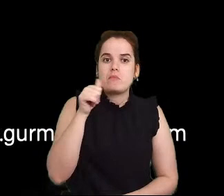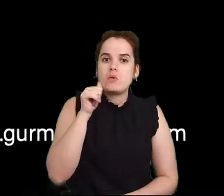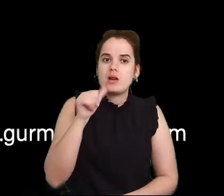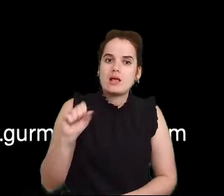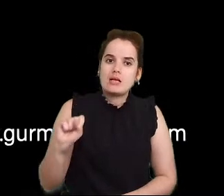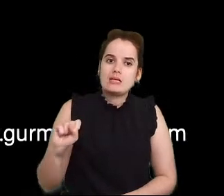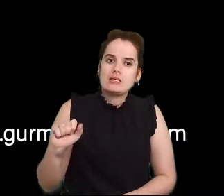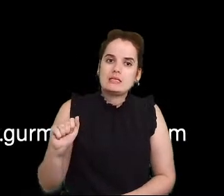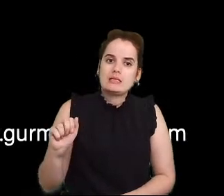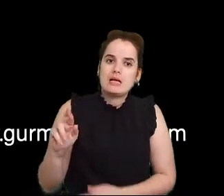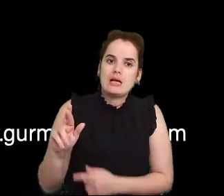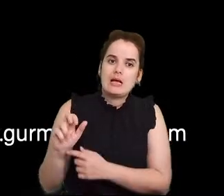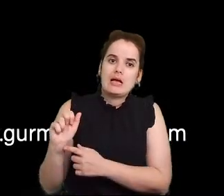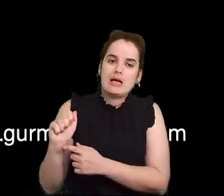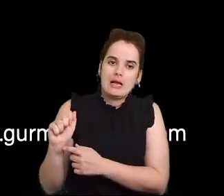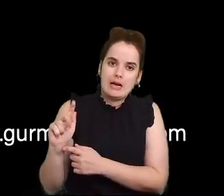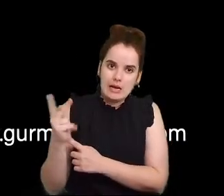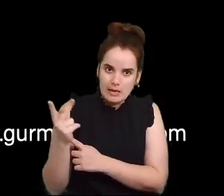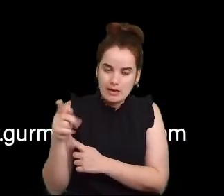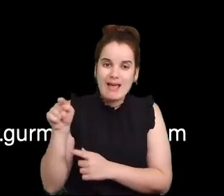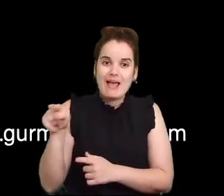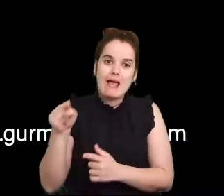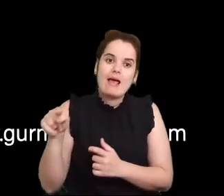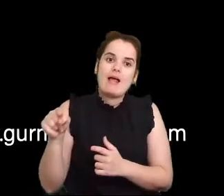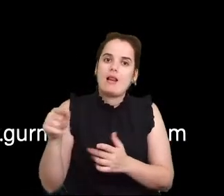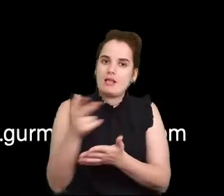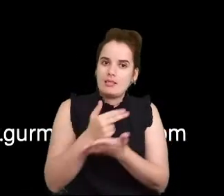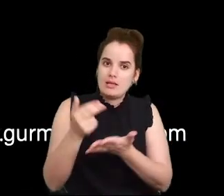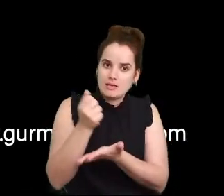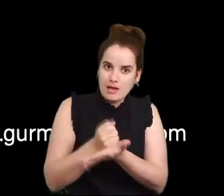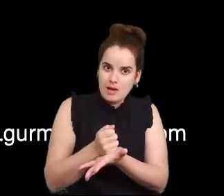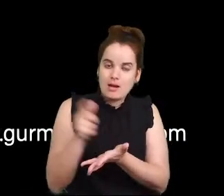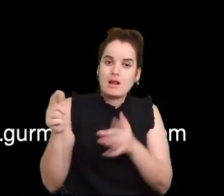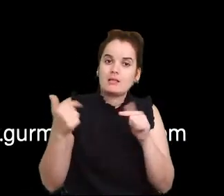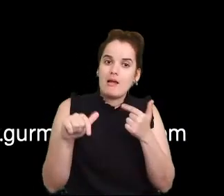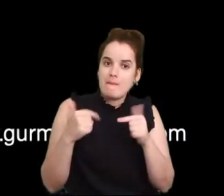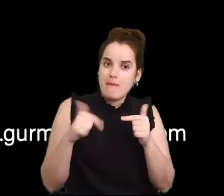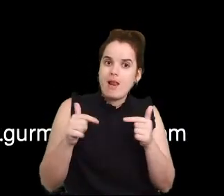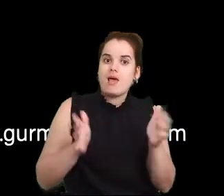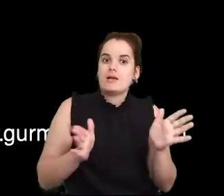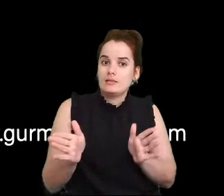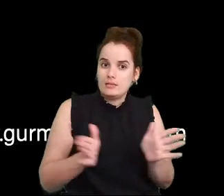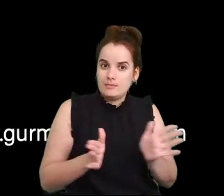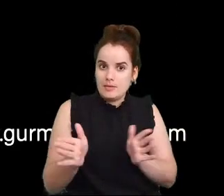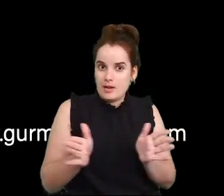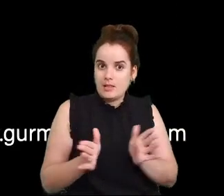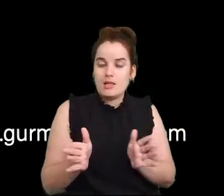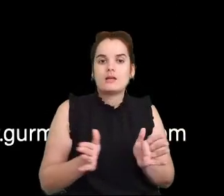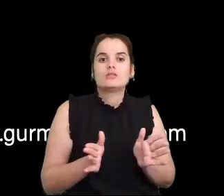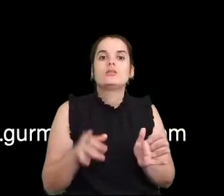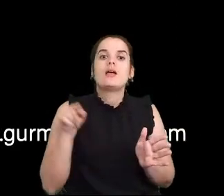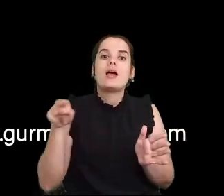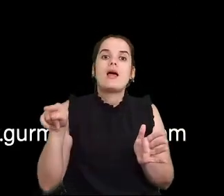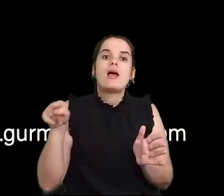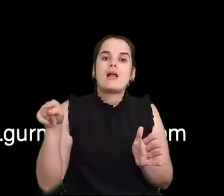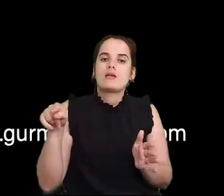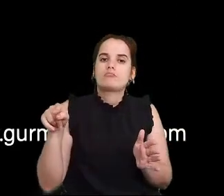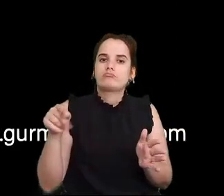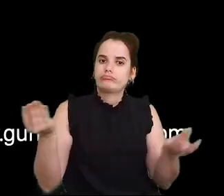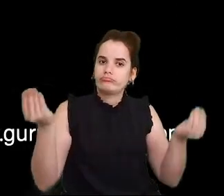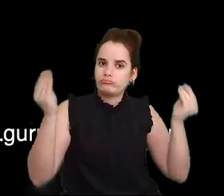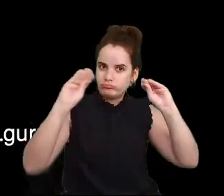on accessibility, had written this blog post that took apart